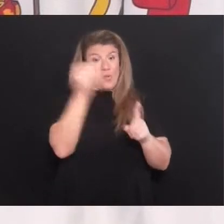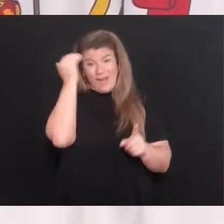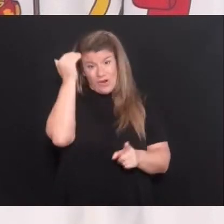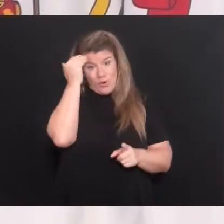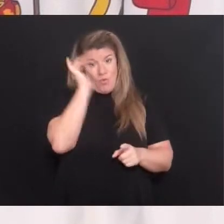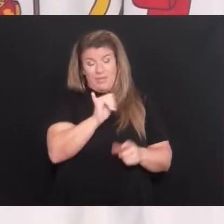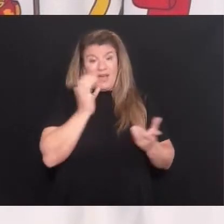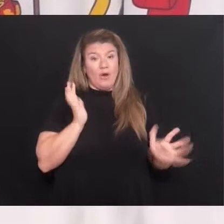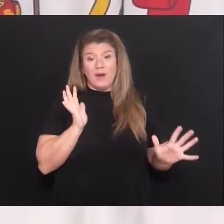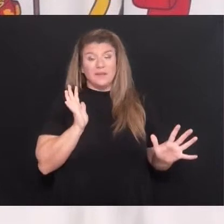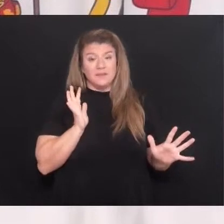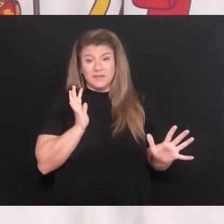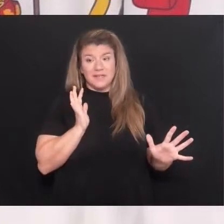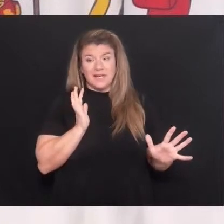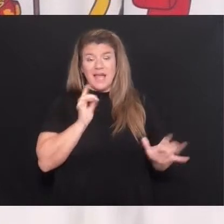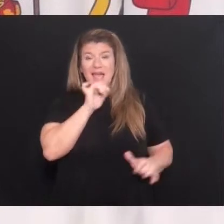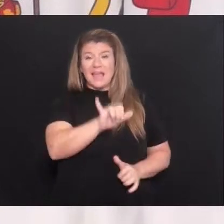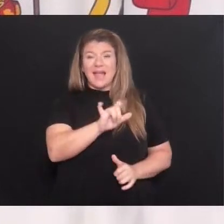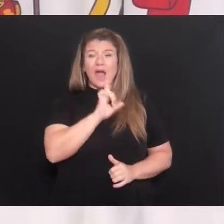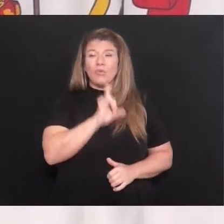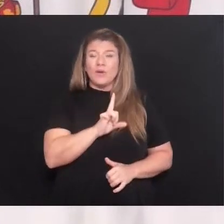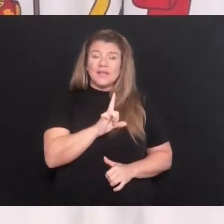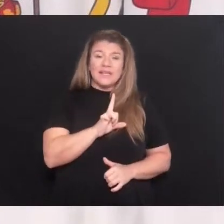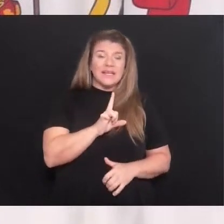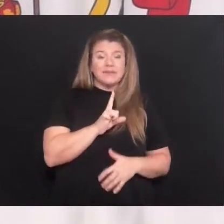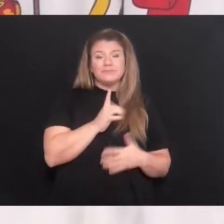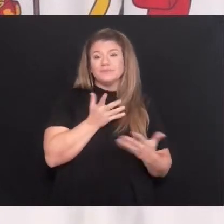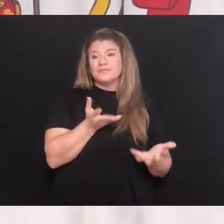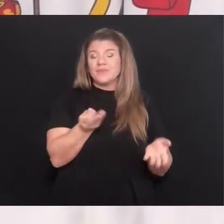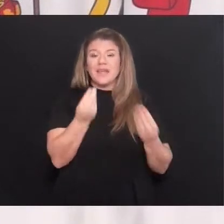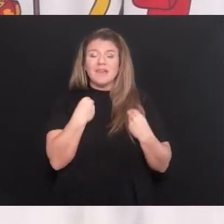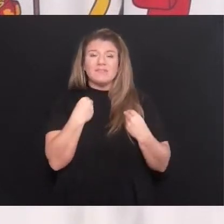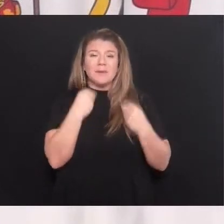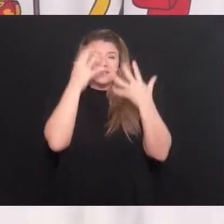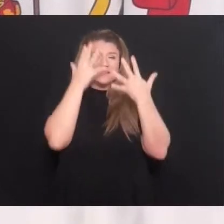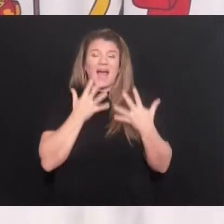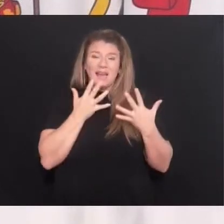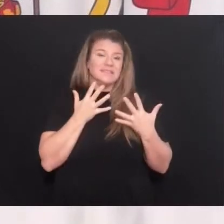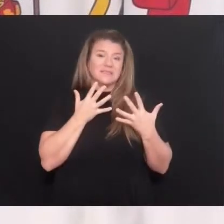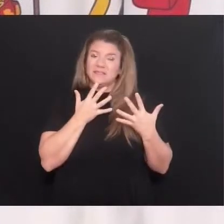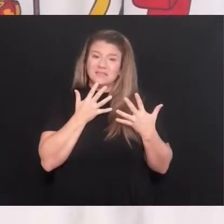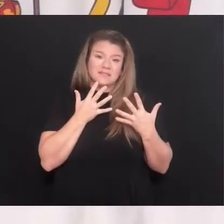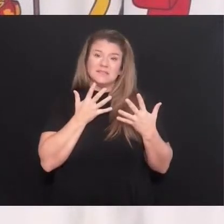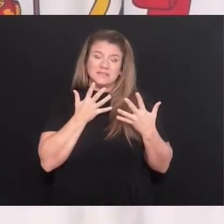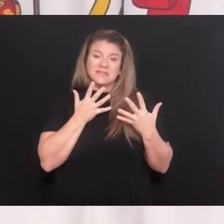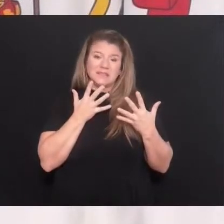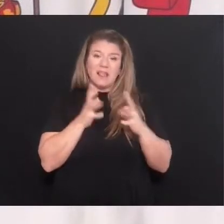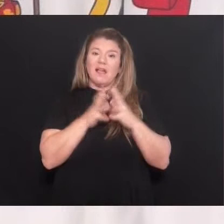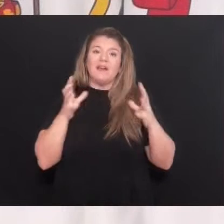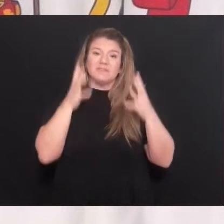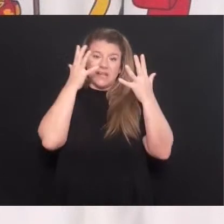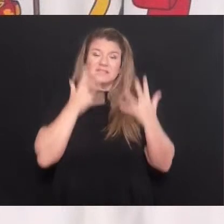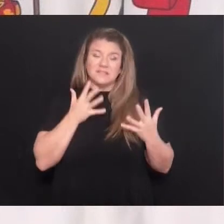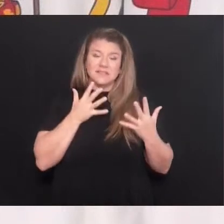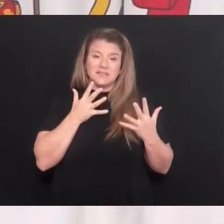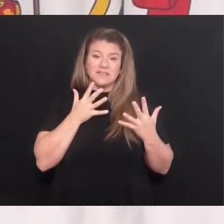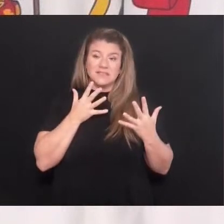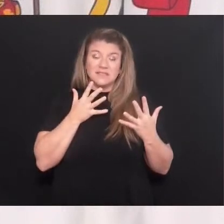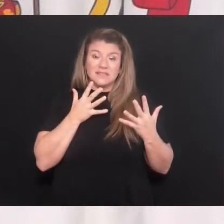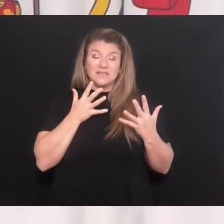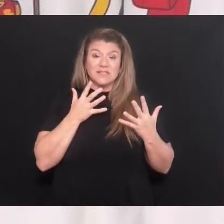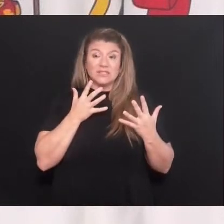it just brings a level of sadness over all of us. We offer up